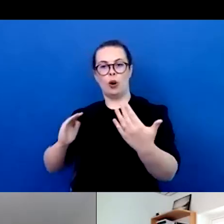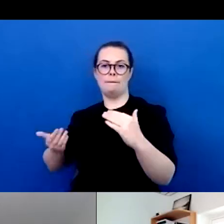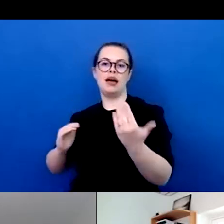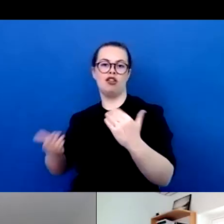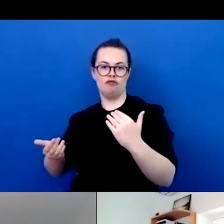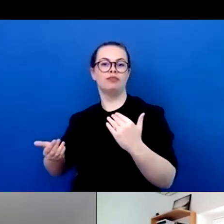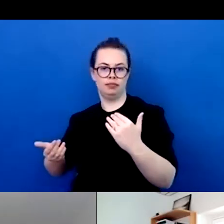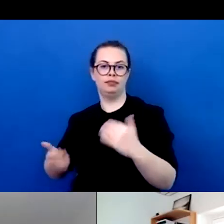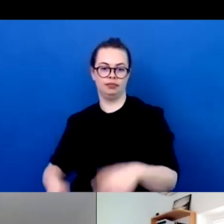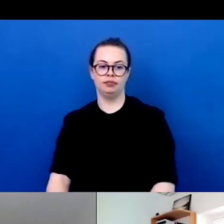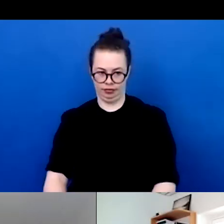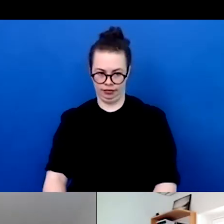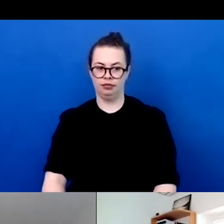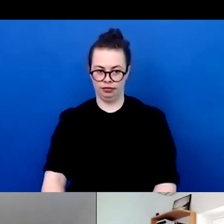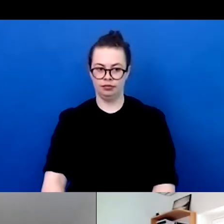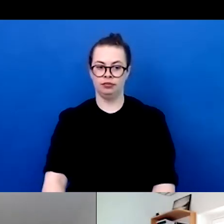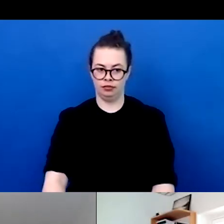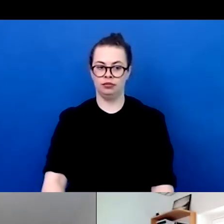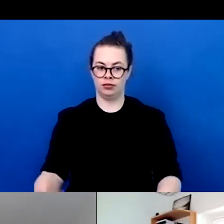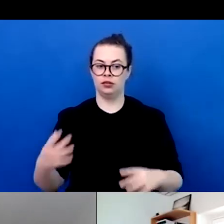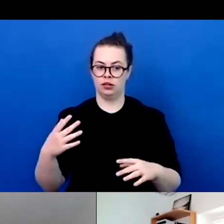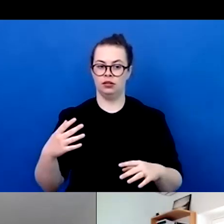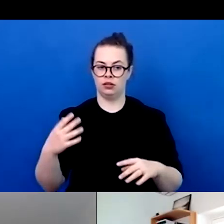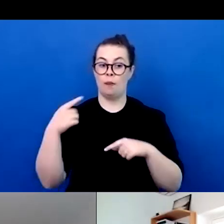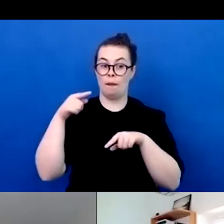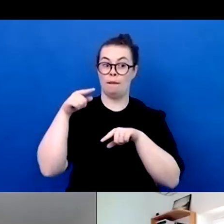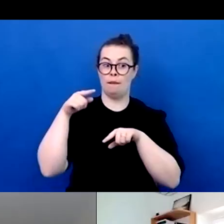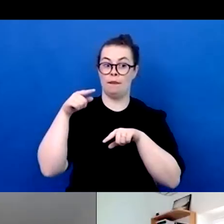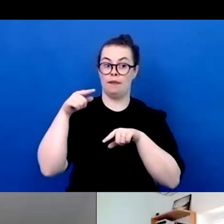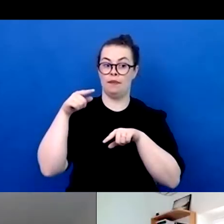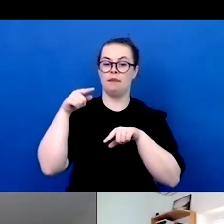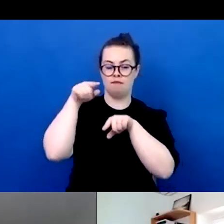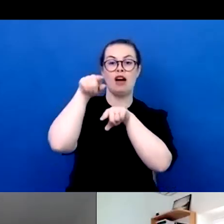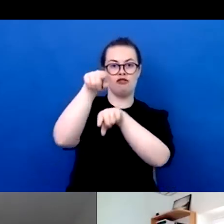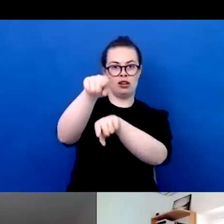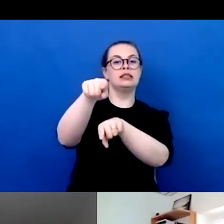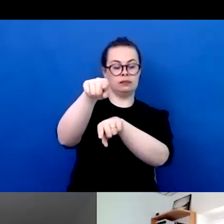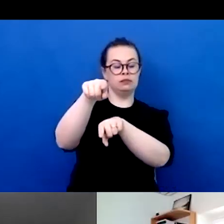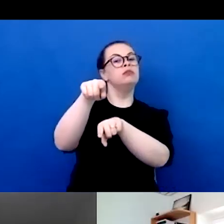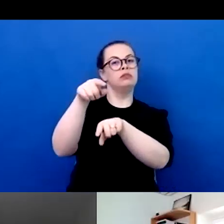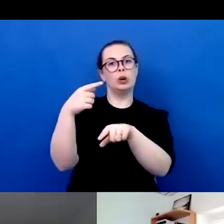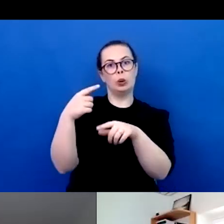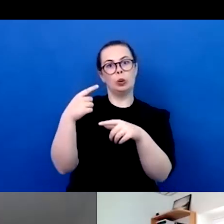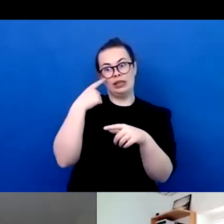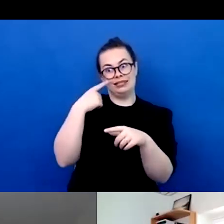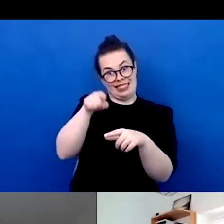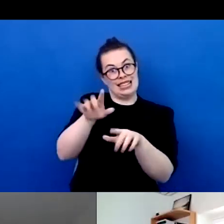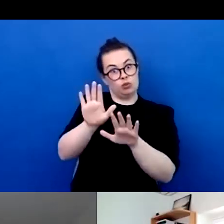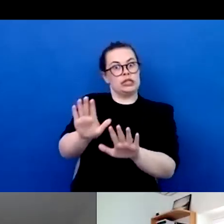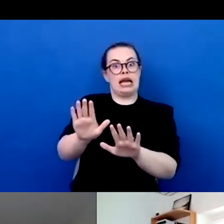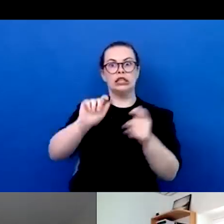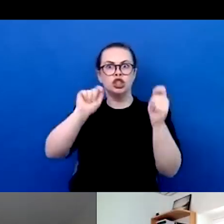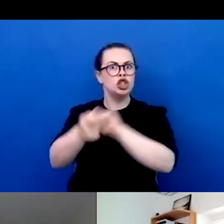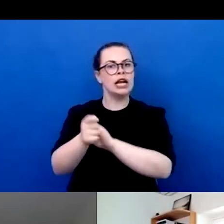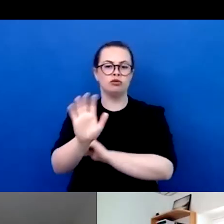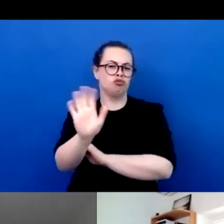architecture, the parallelism between the two streams and the need to integrate their outputs at the later stage will stay. But to have